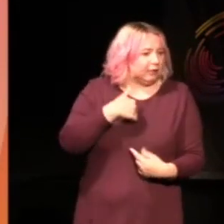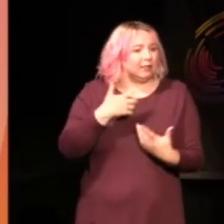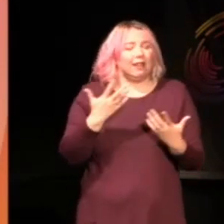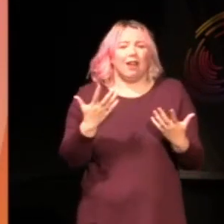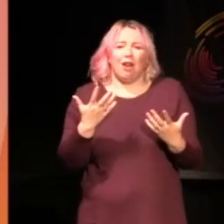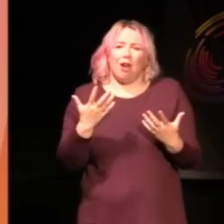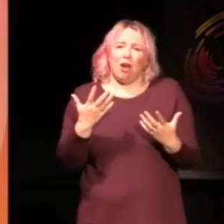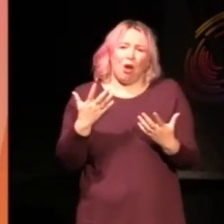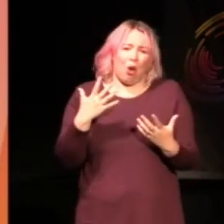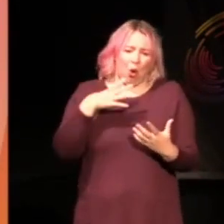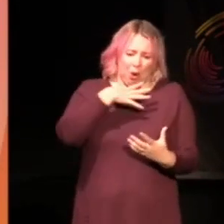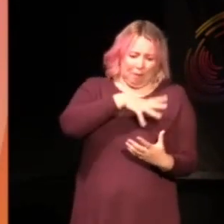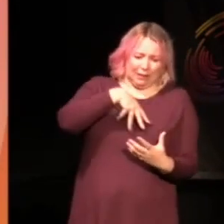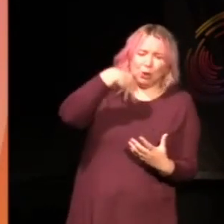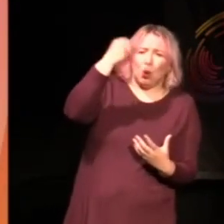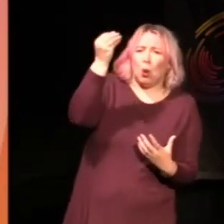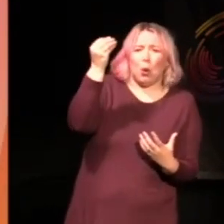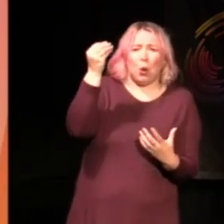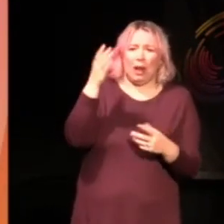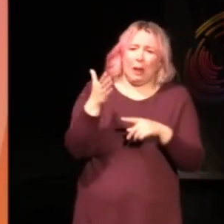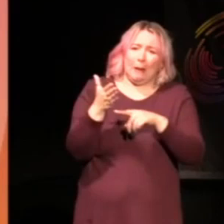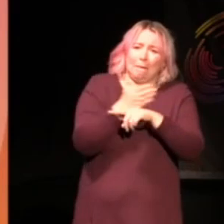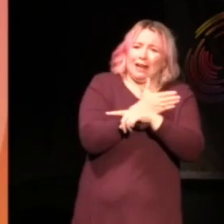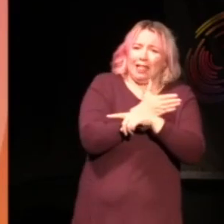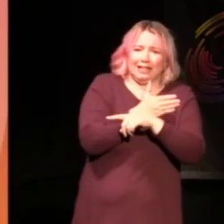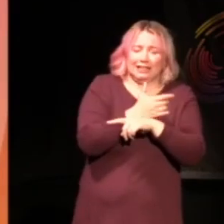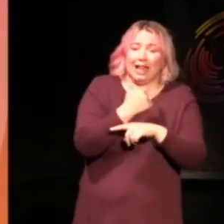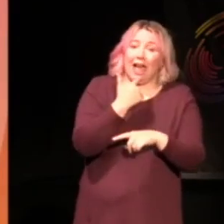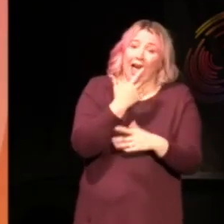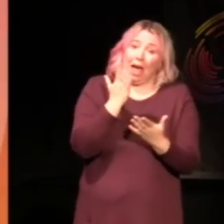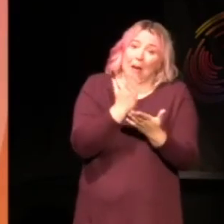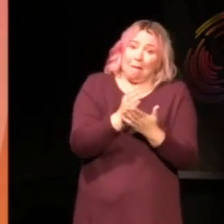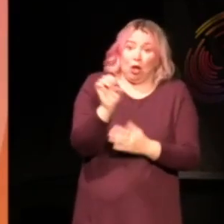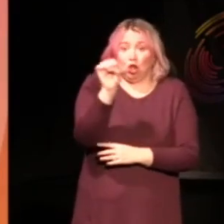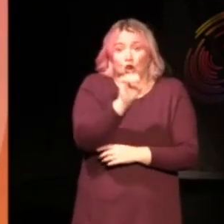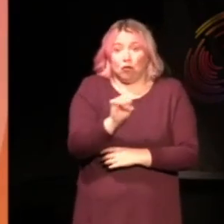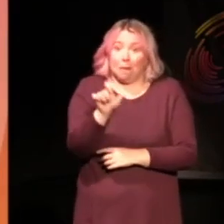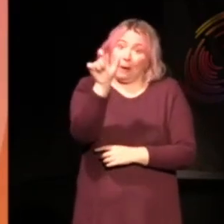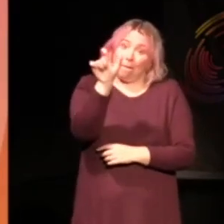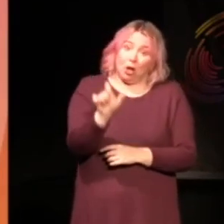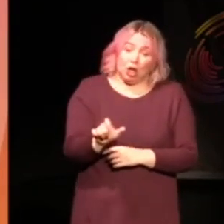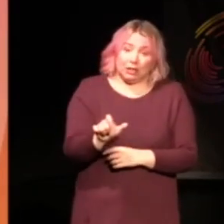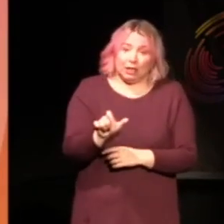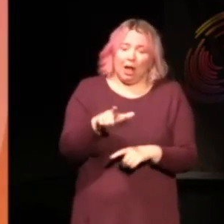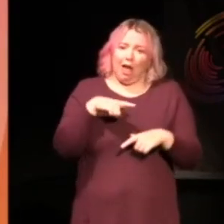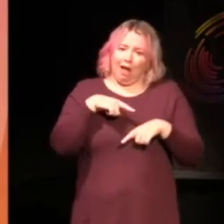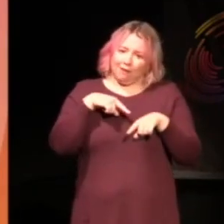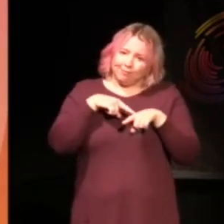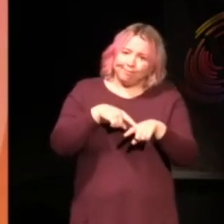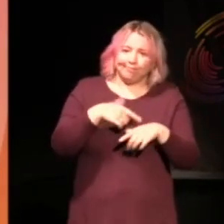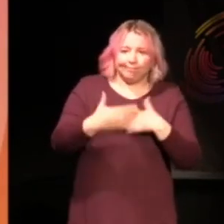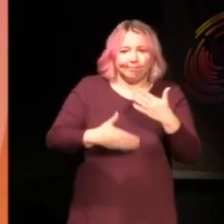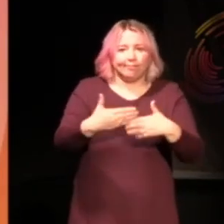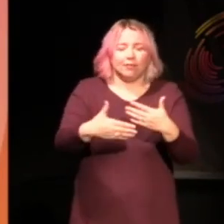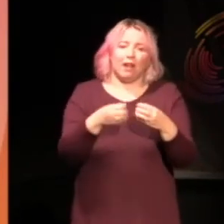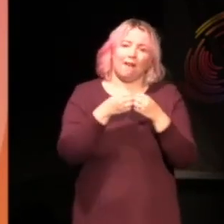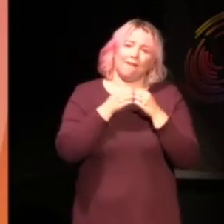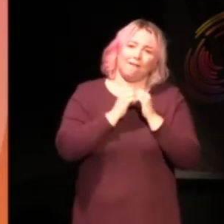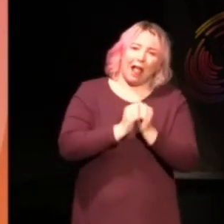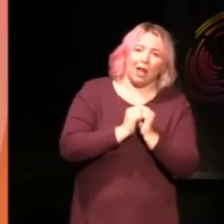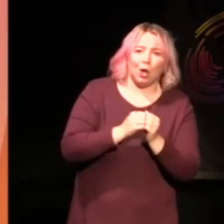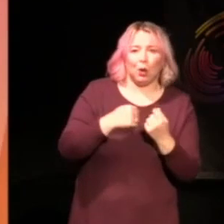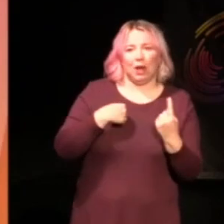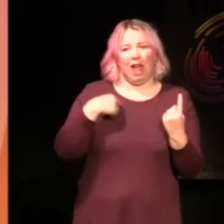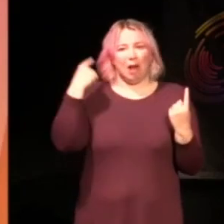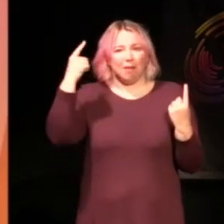soul from the Middle East. I am a European, person by the values that I share. I have become a Londoner, I have